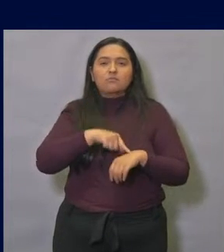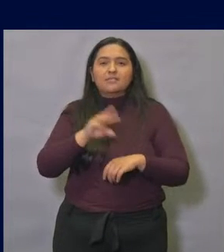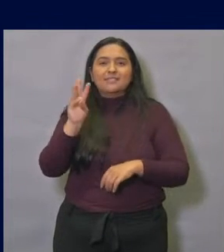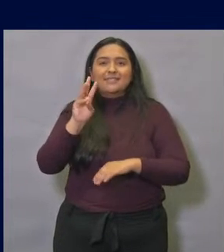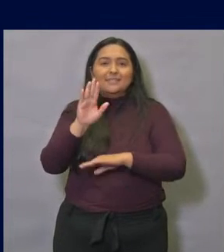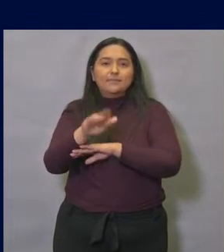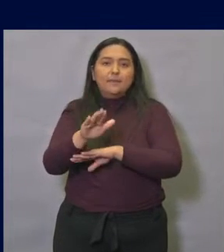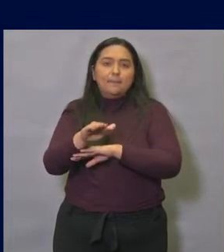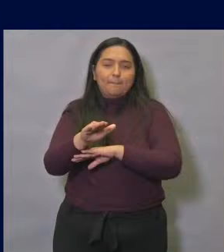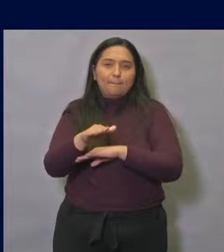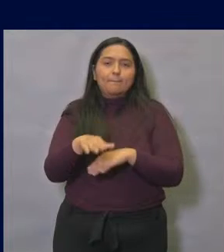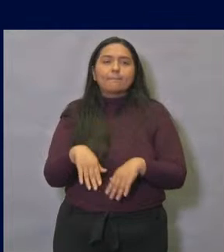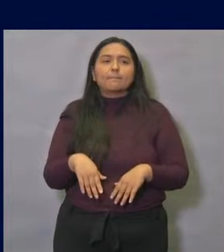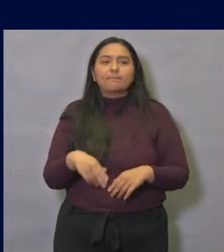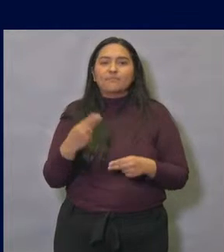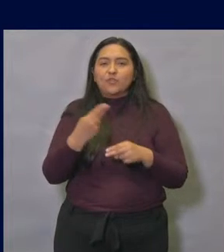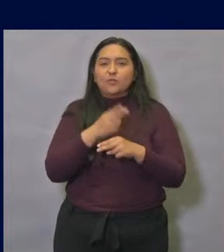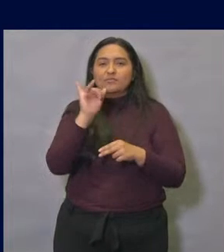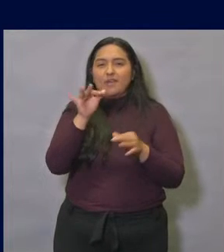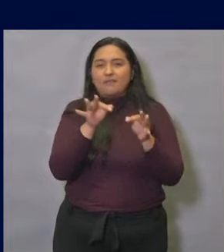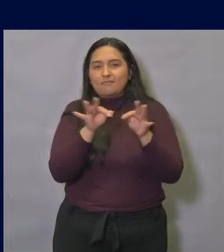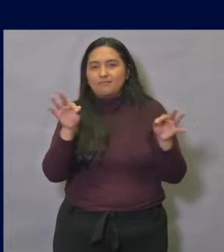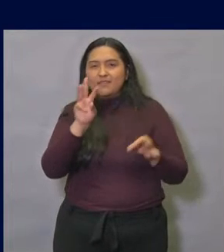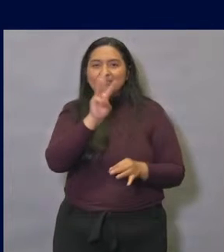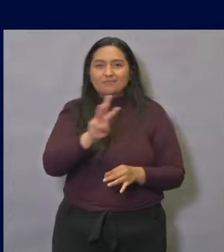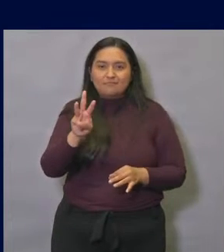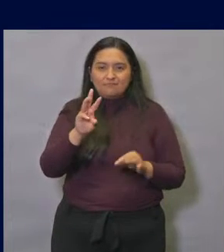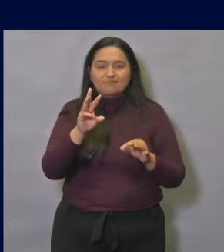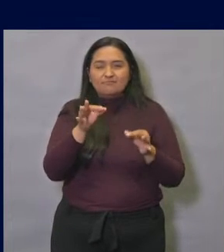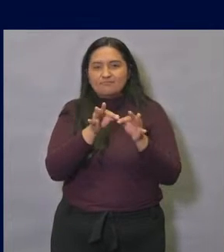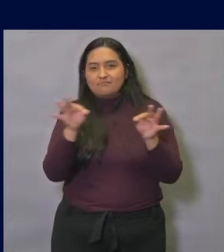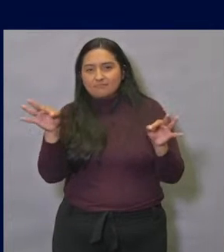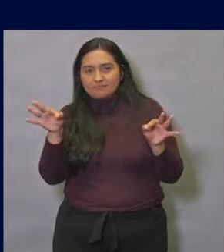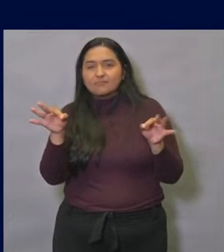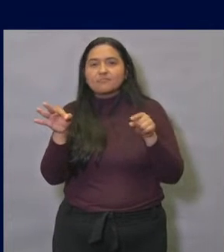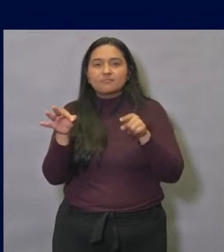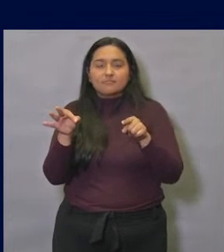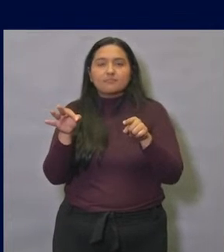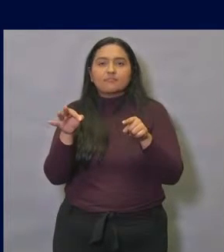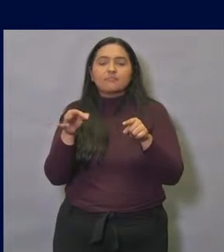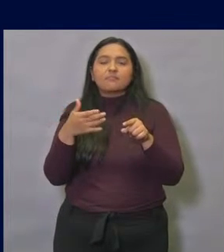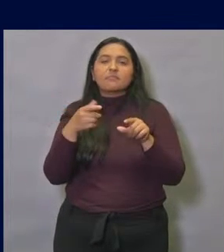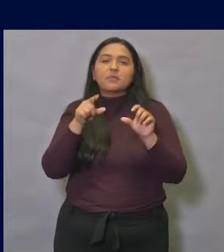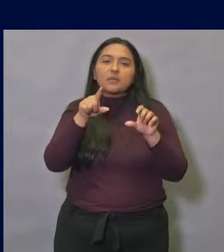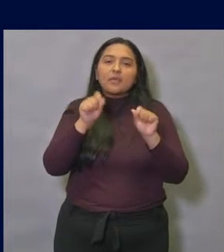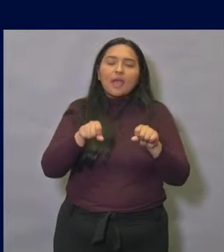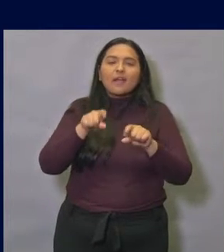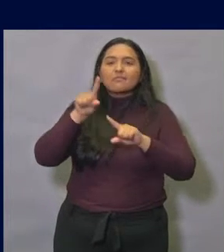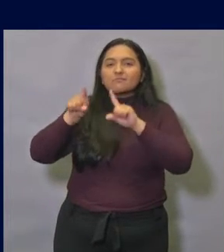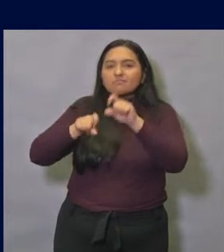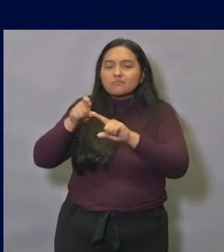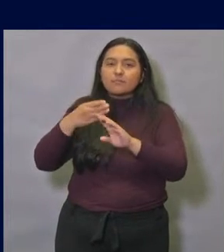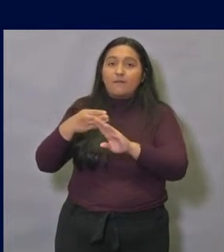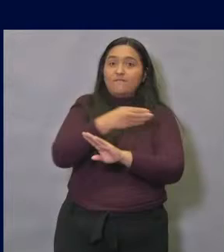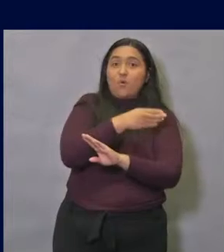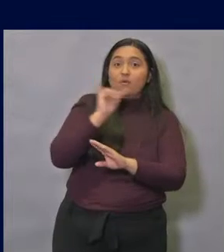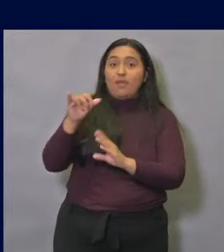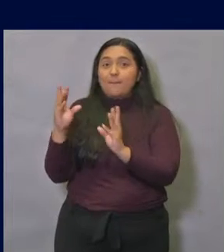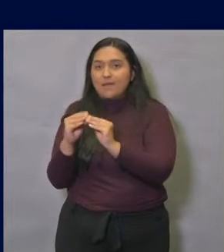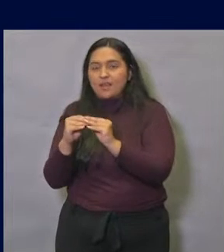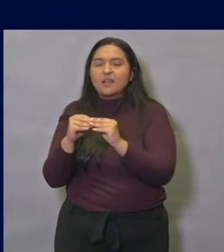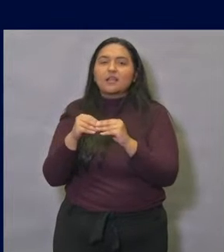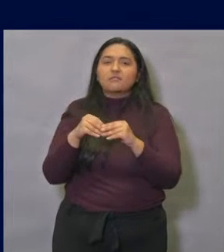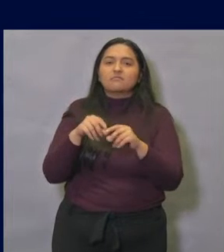Puede utilizar el enlace al final de este gráfico para hacer preguntas antemano.